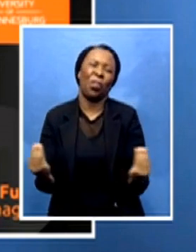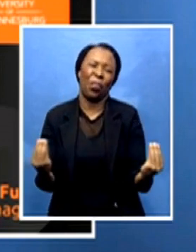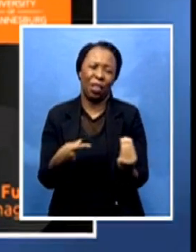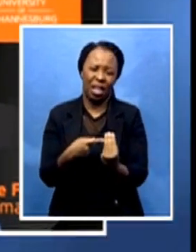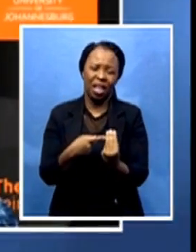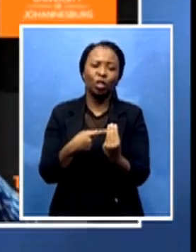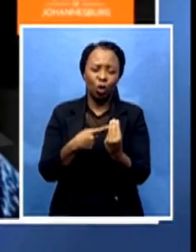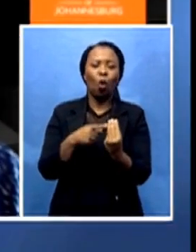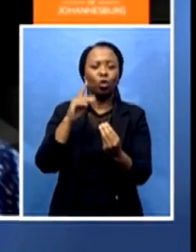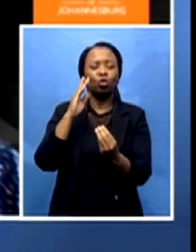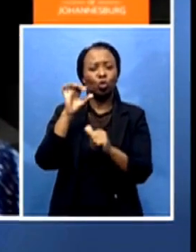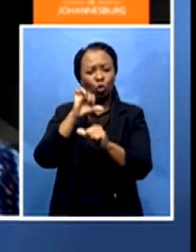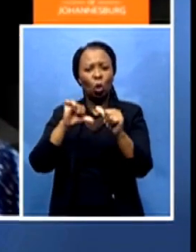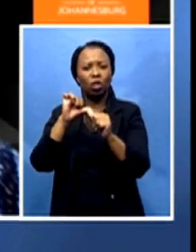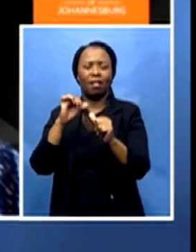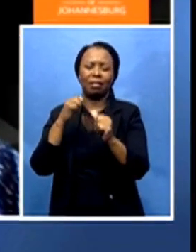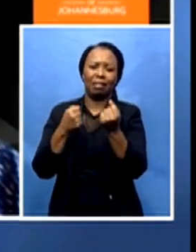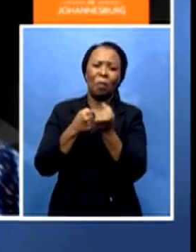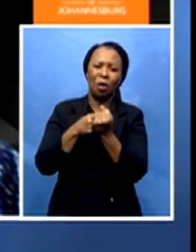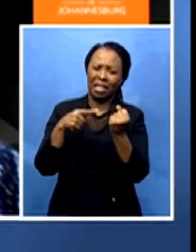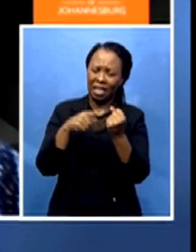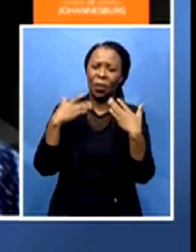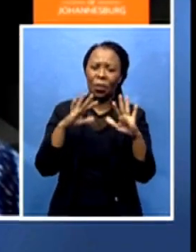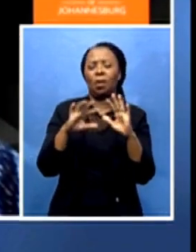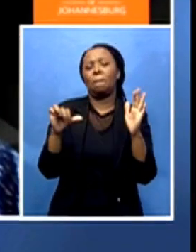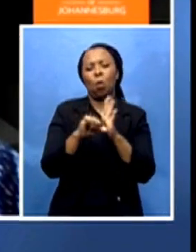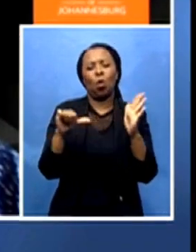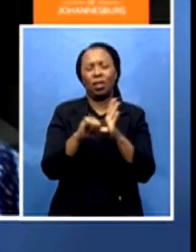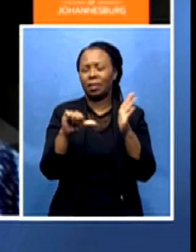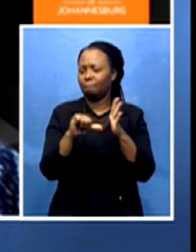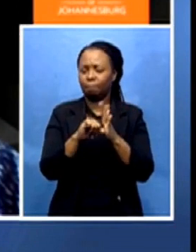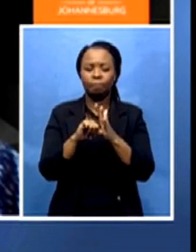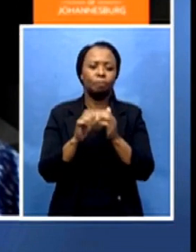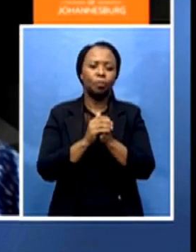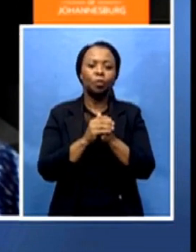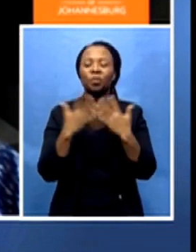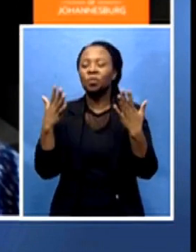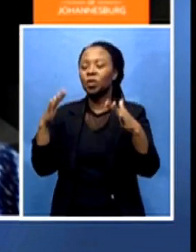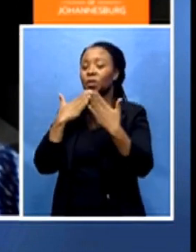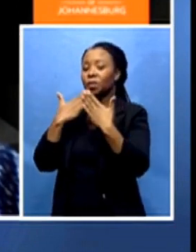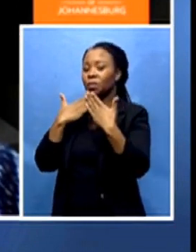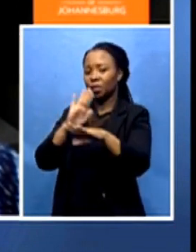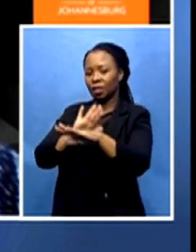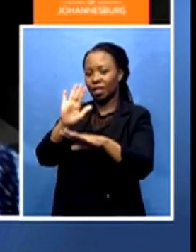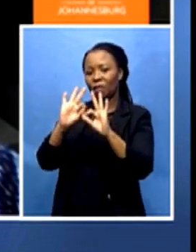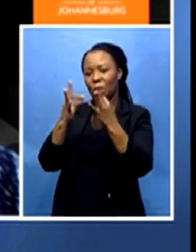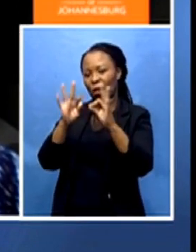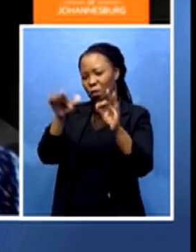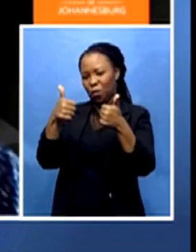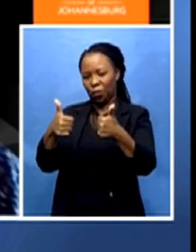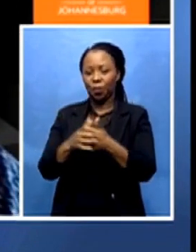insight, Professor. We thank you very much indeed for your time. Good health to you and your family. Be well. Thank you very